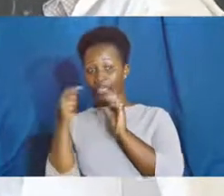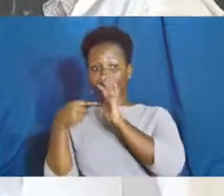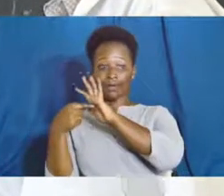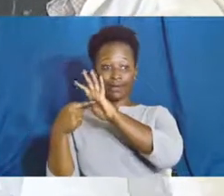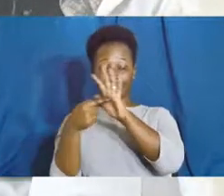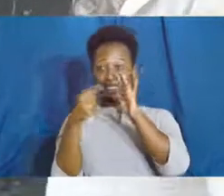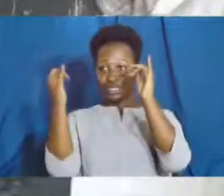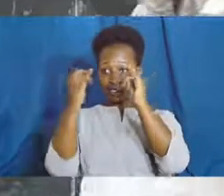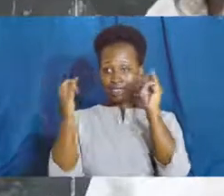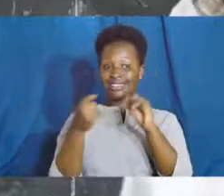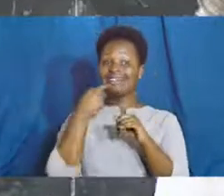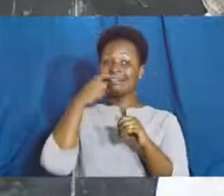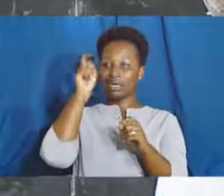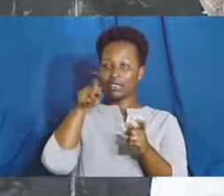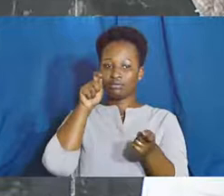be